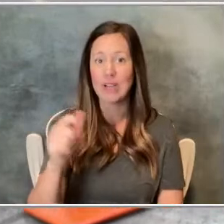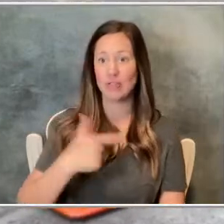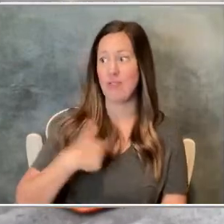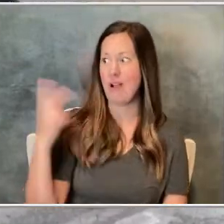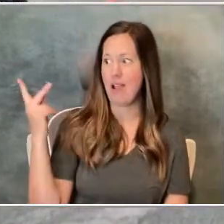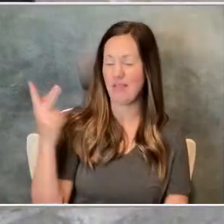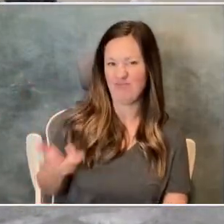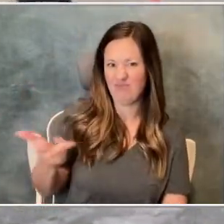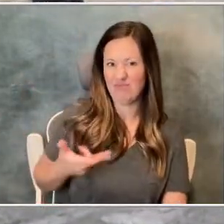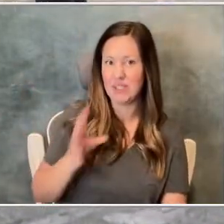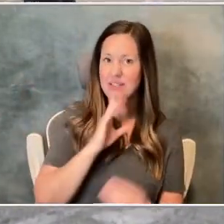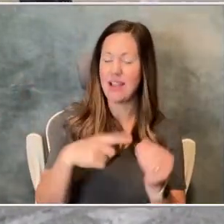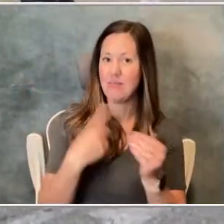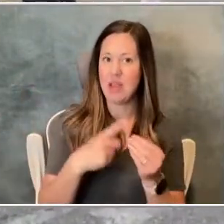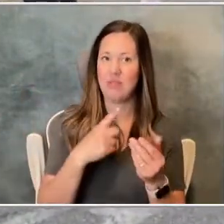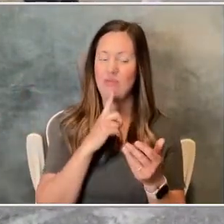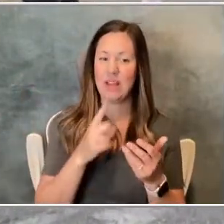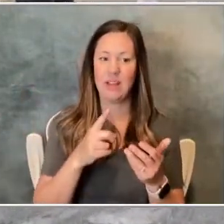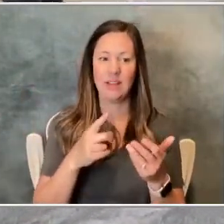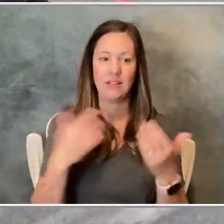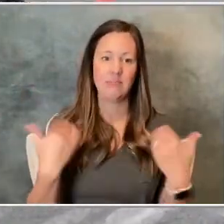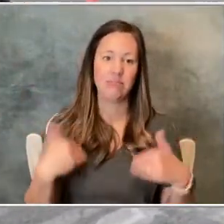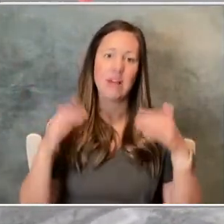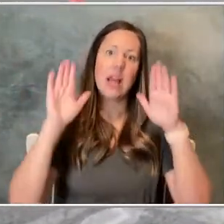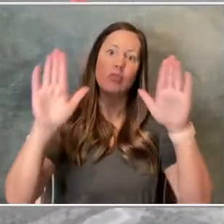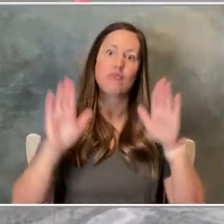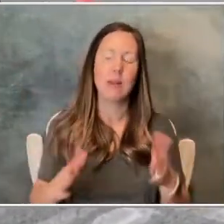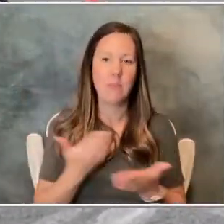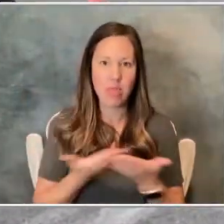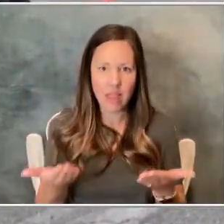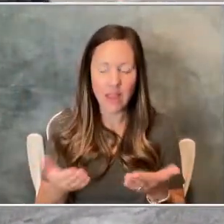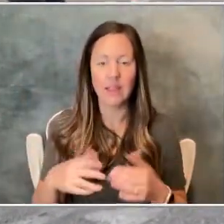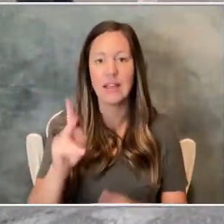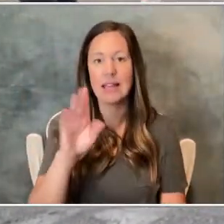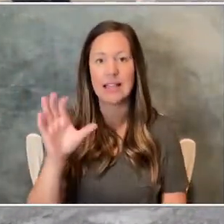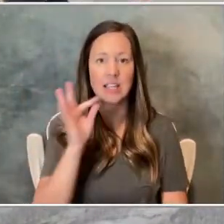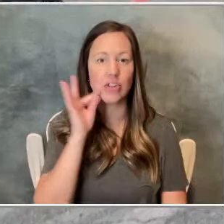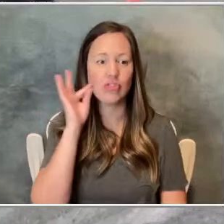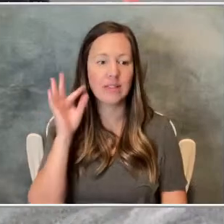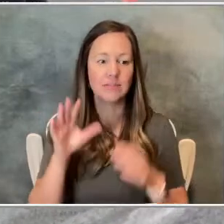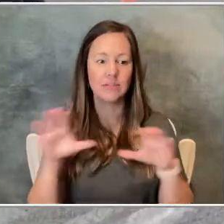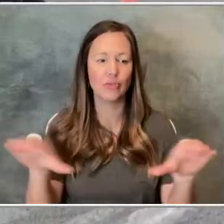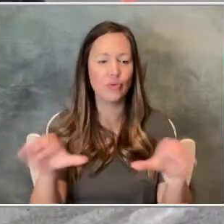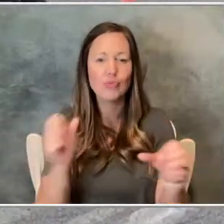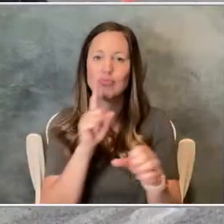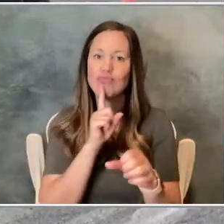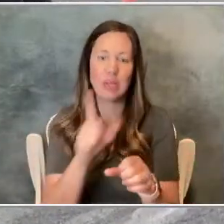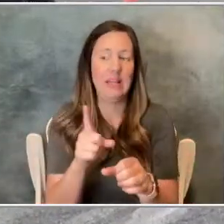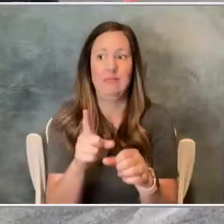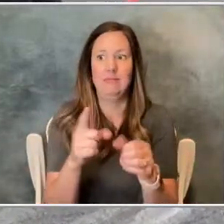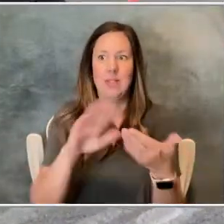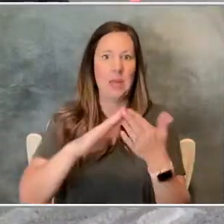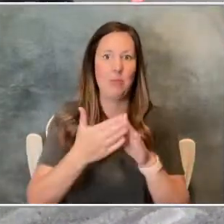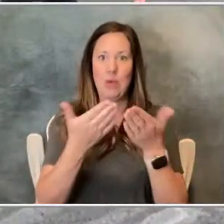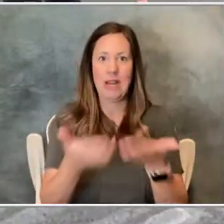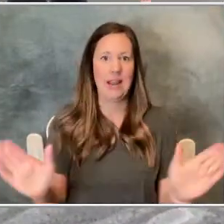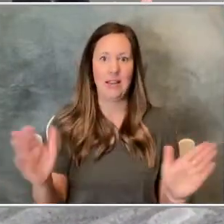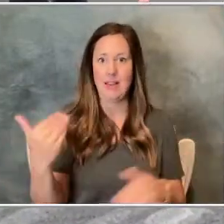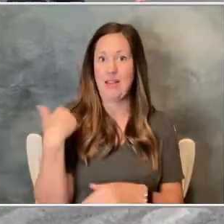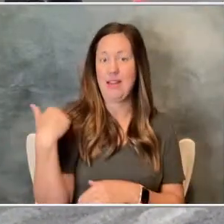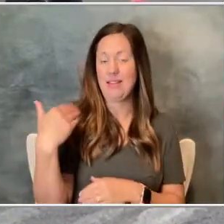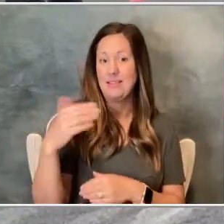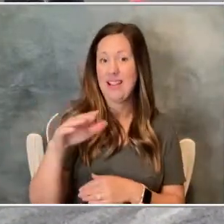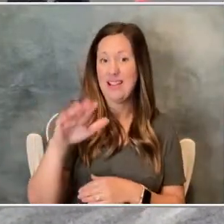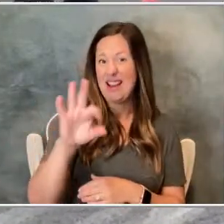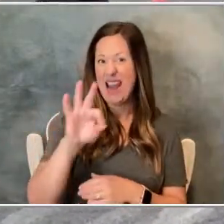an incredible thing it is that the Kansas City Chiefs do, and really our whole community. In the past 9 years before this is the 10th year with